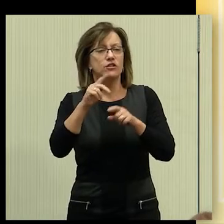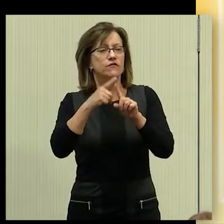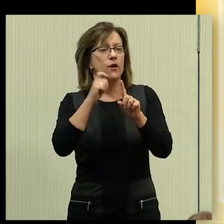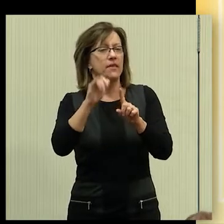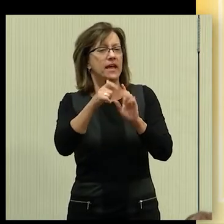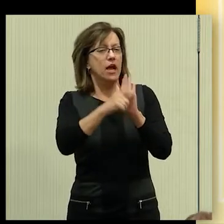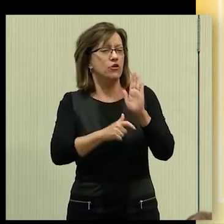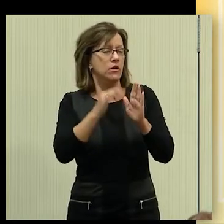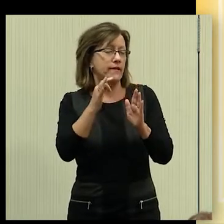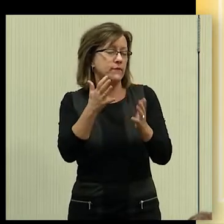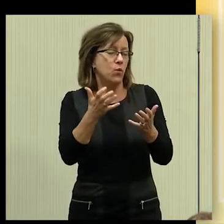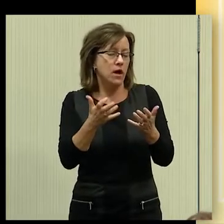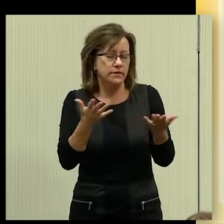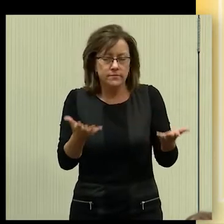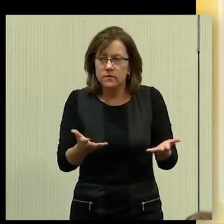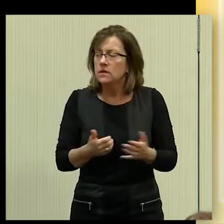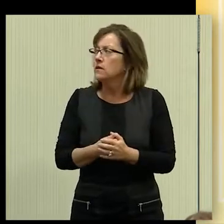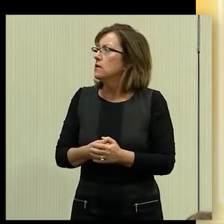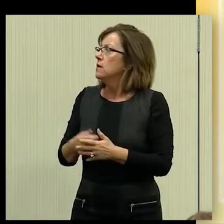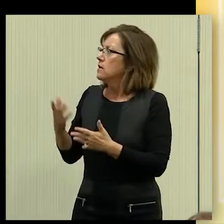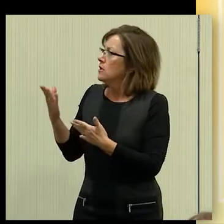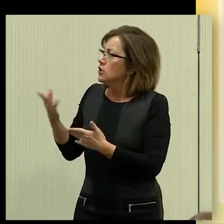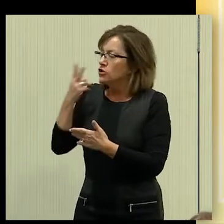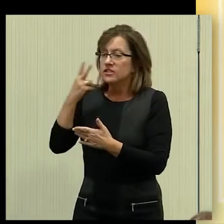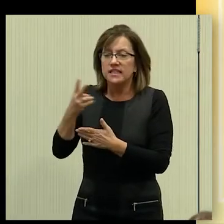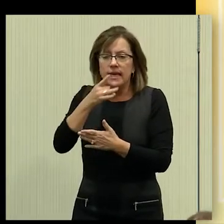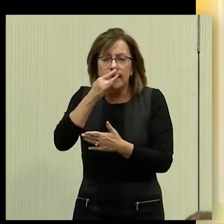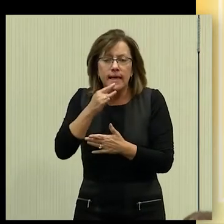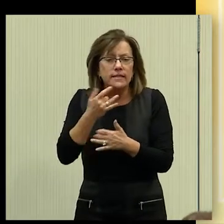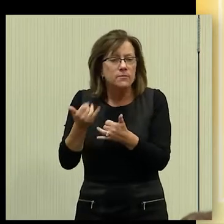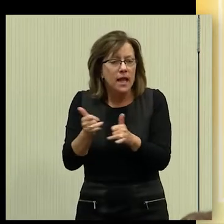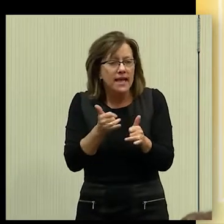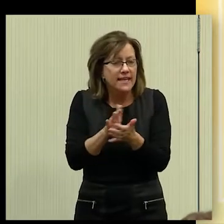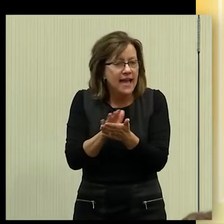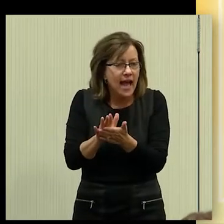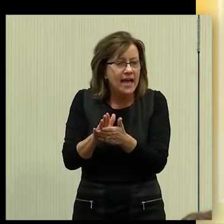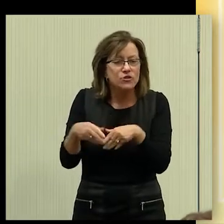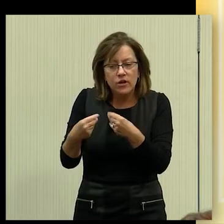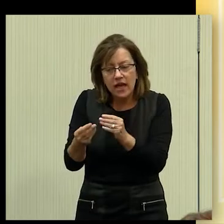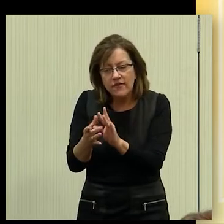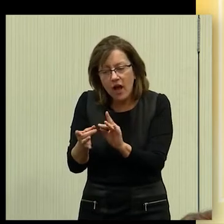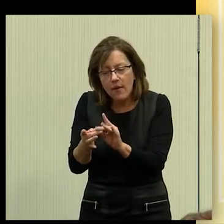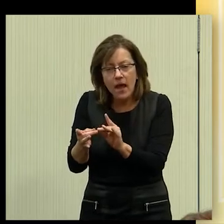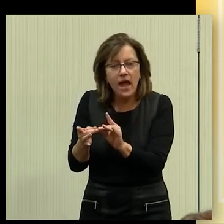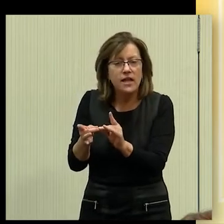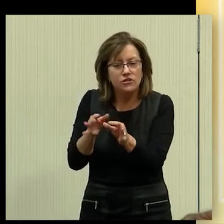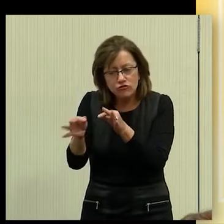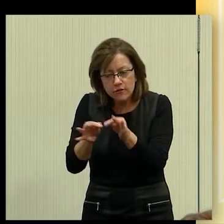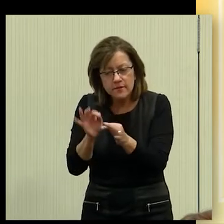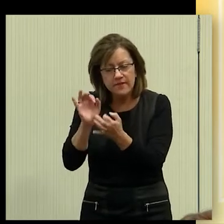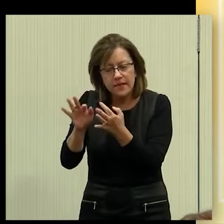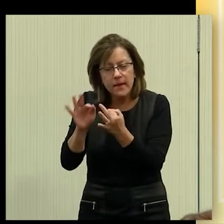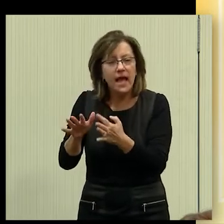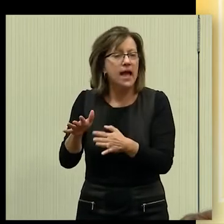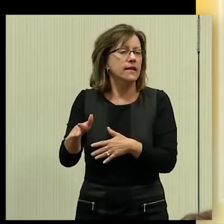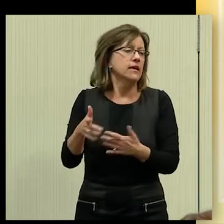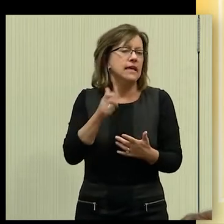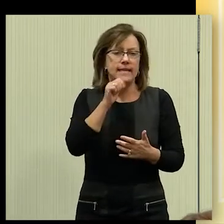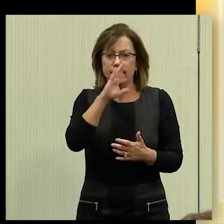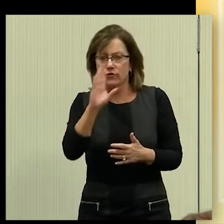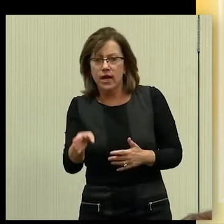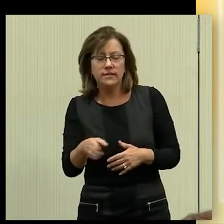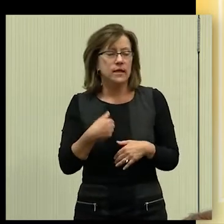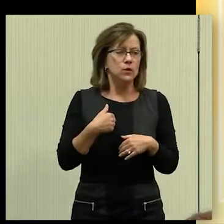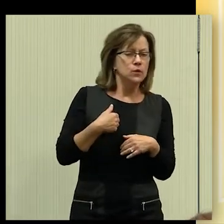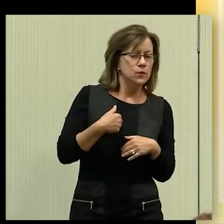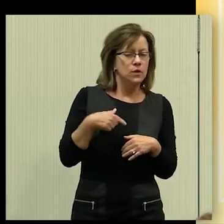like you see kids playing together really nicely, and so you're commenting on it. You're giving descriptive feedback. So it's indirectly, you're saying, ooh, you look like